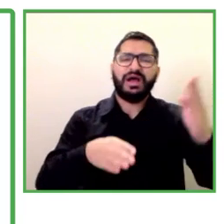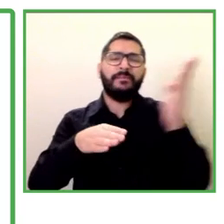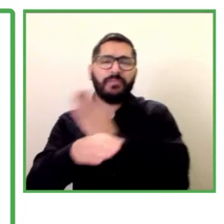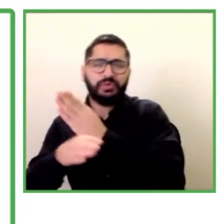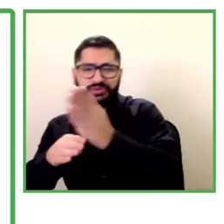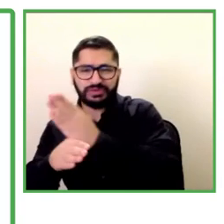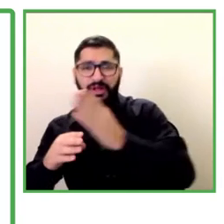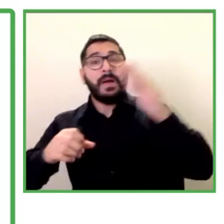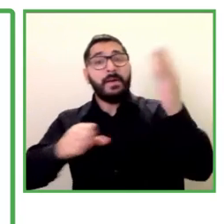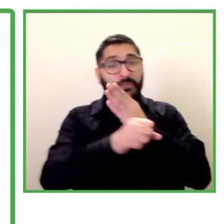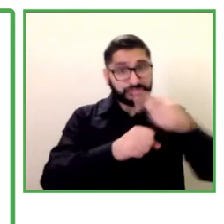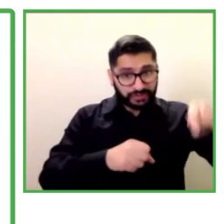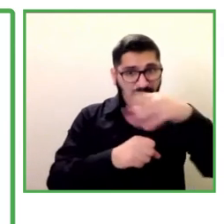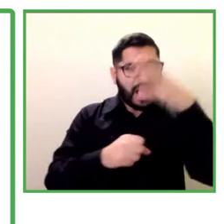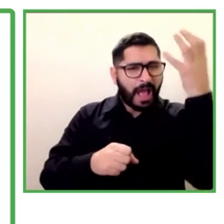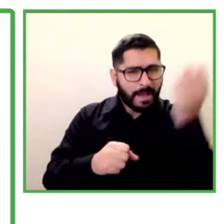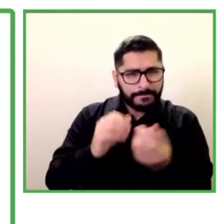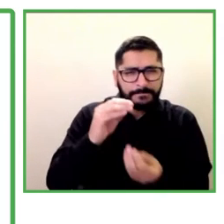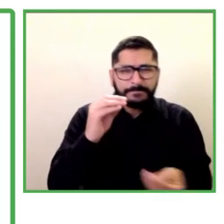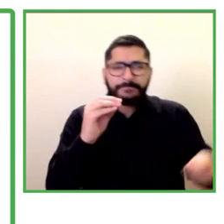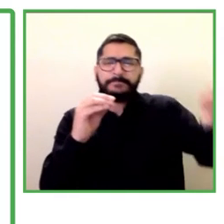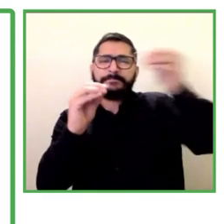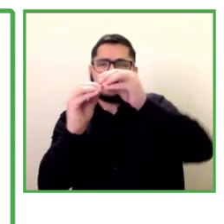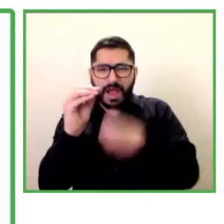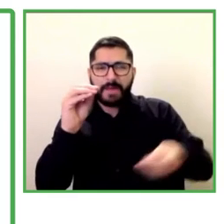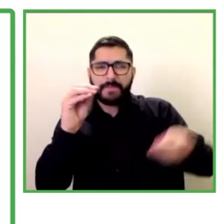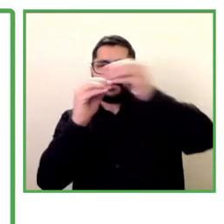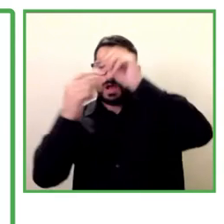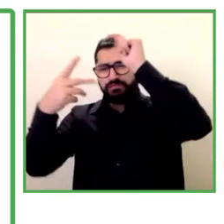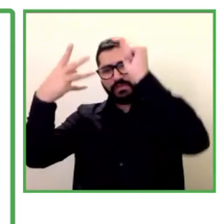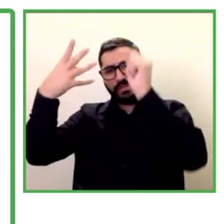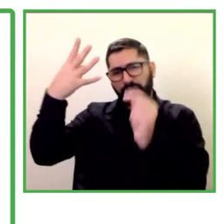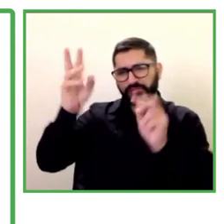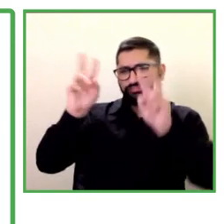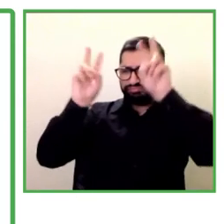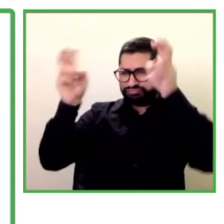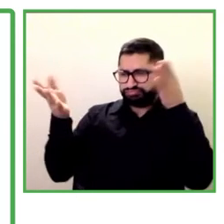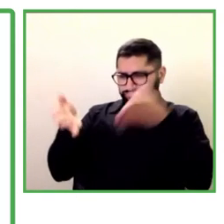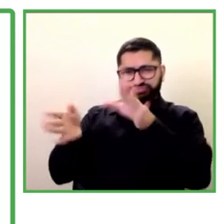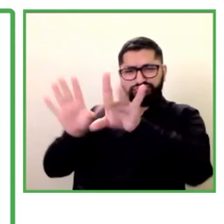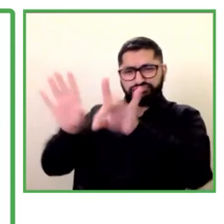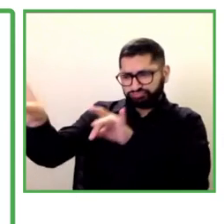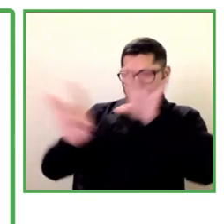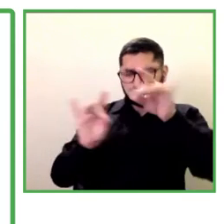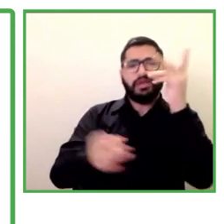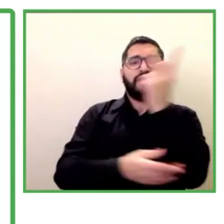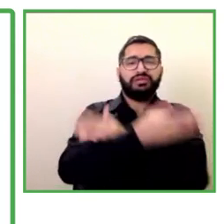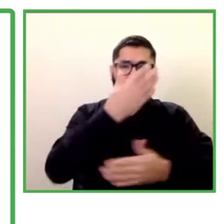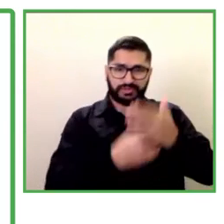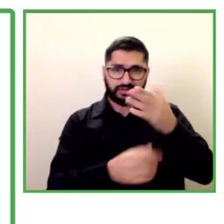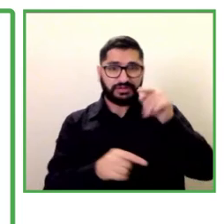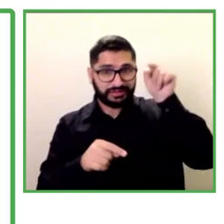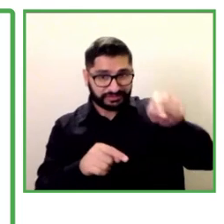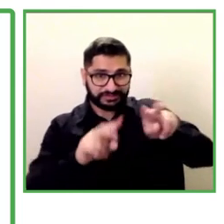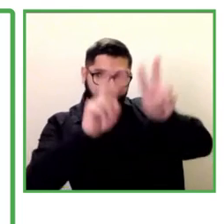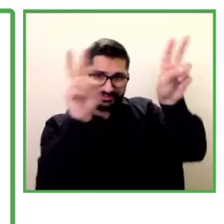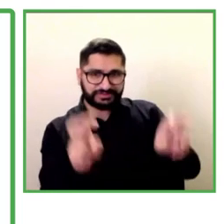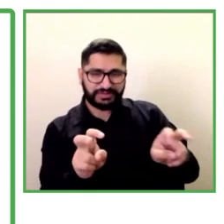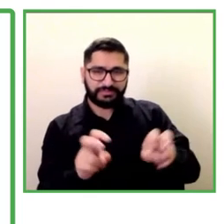training. And also the people with disabilities so that those people that